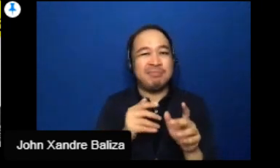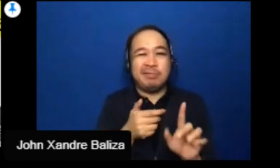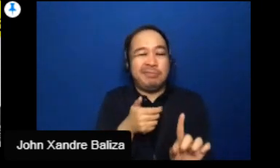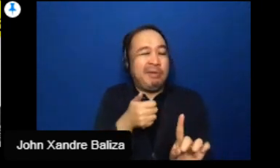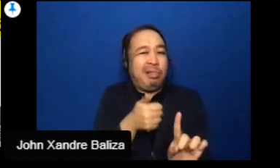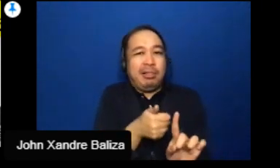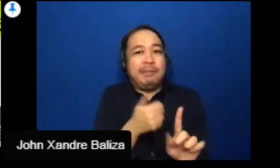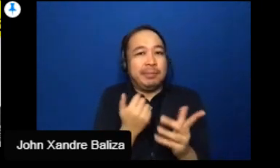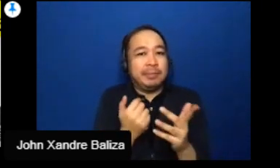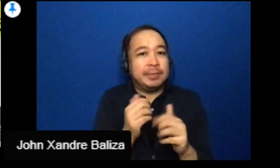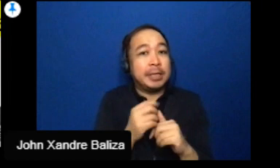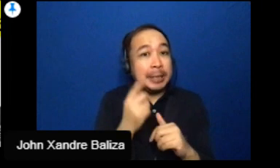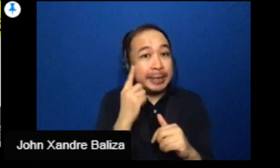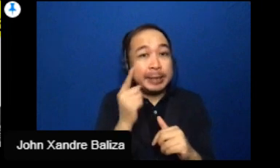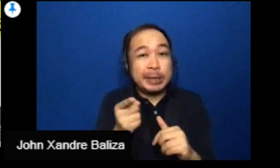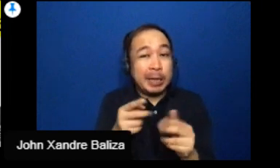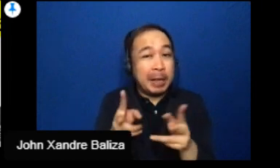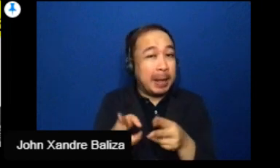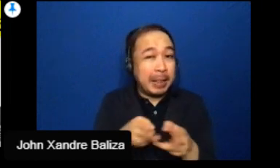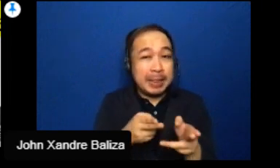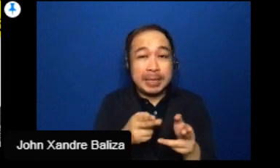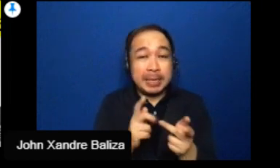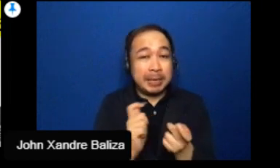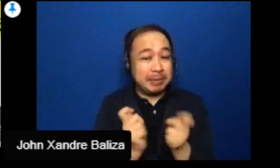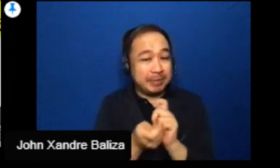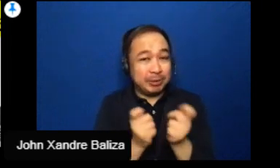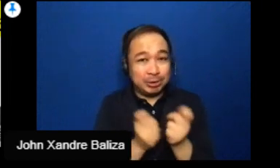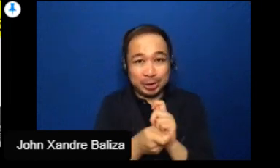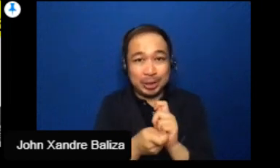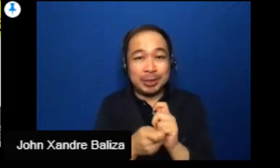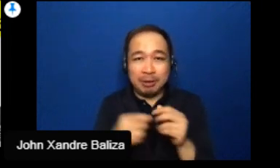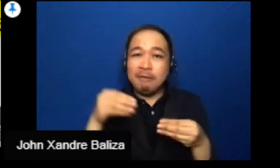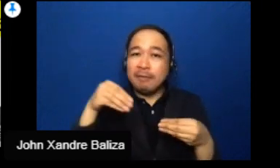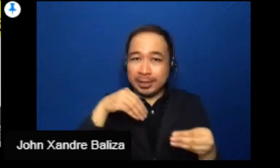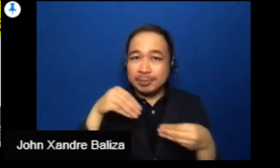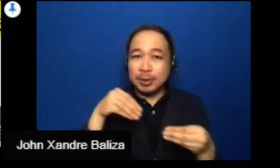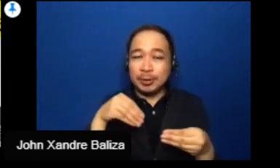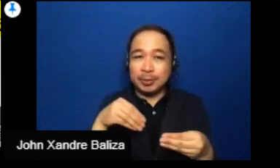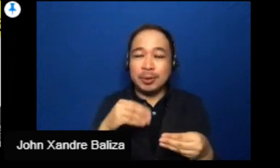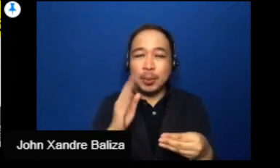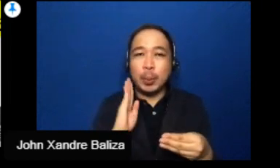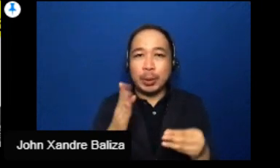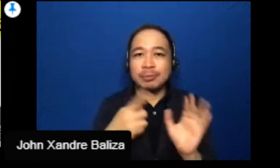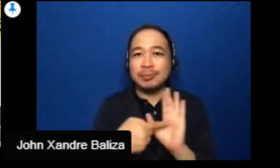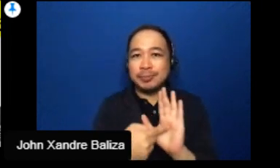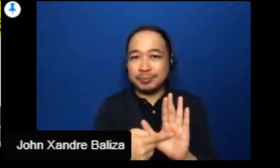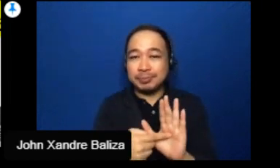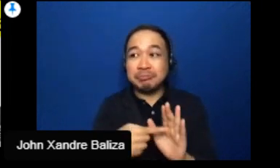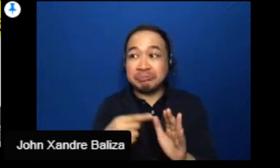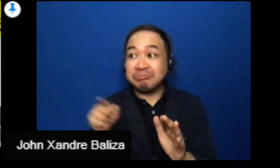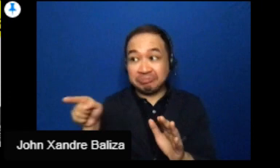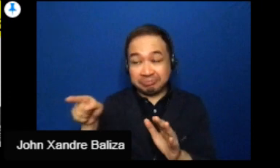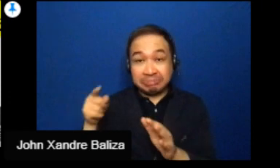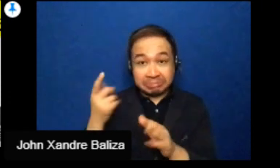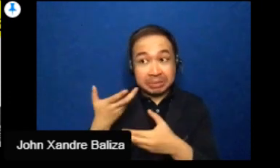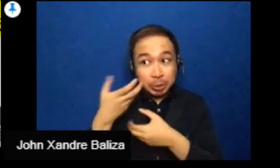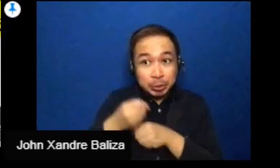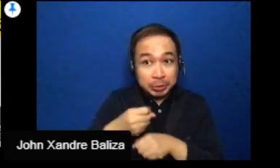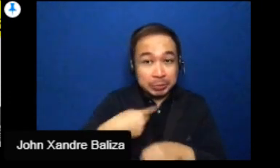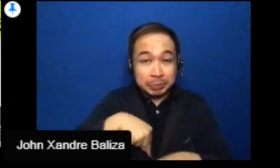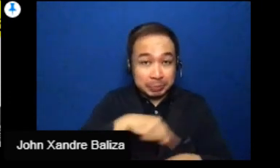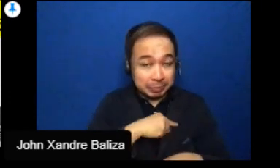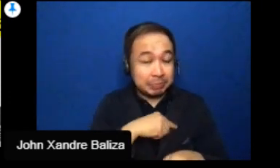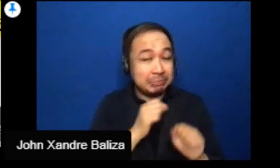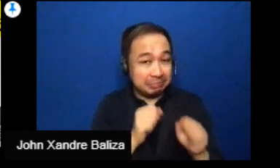leave the editing and the flexibility part to us, how we reflect it, if we can be trusted to do that, we would like to reflect the full